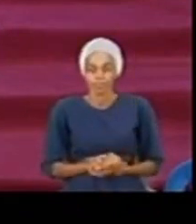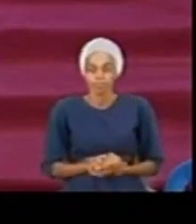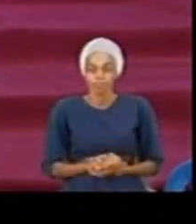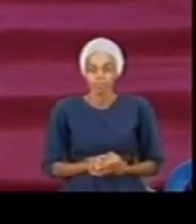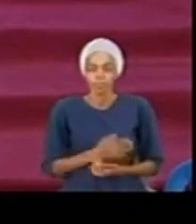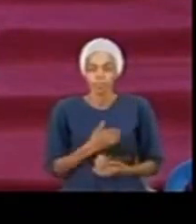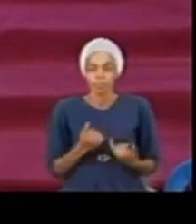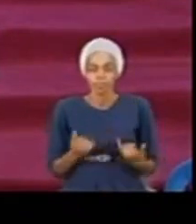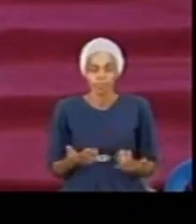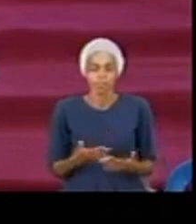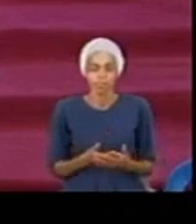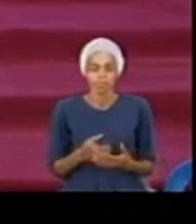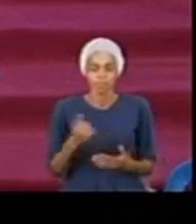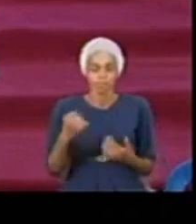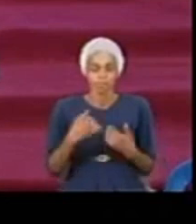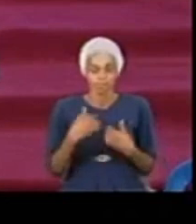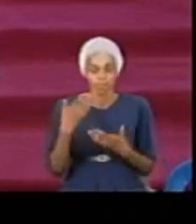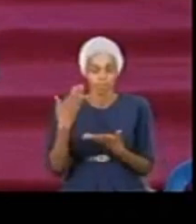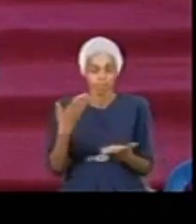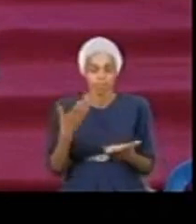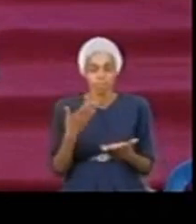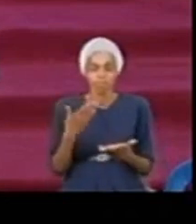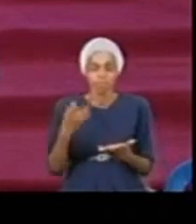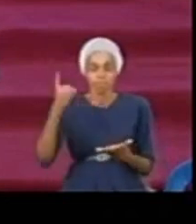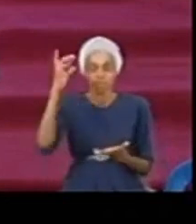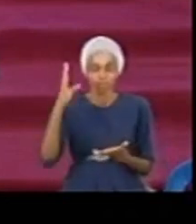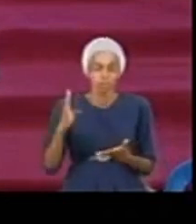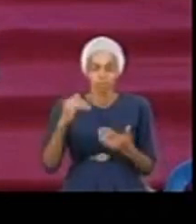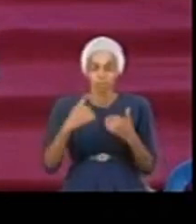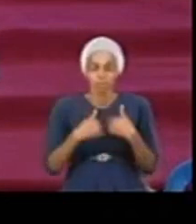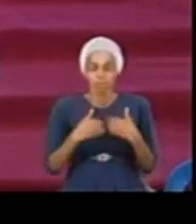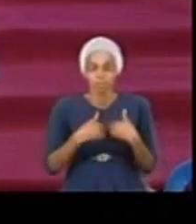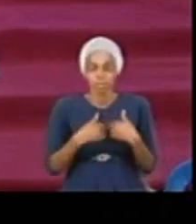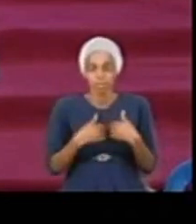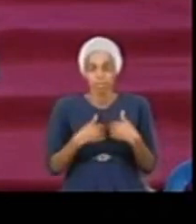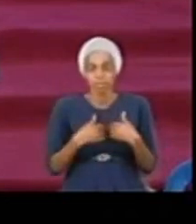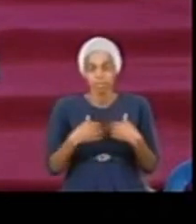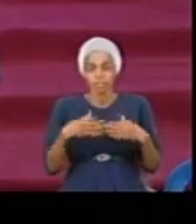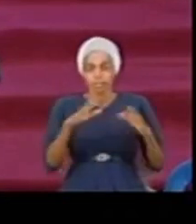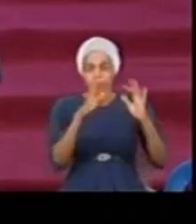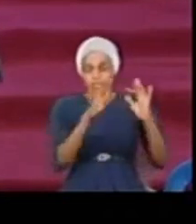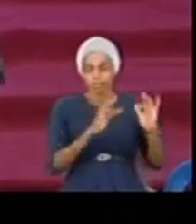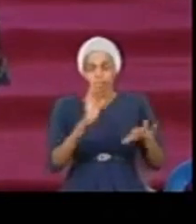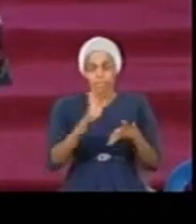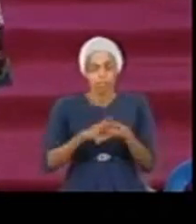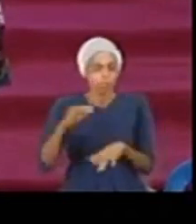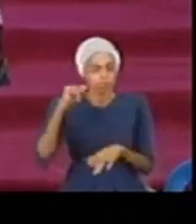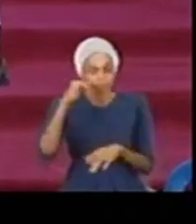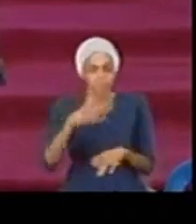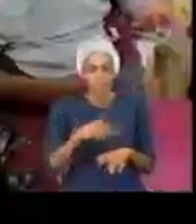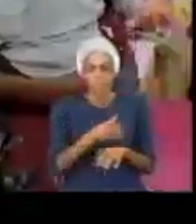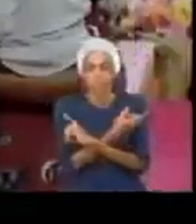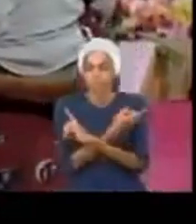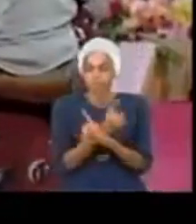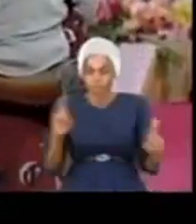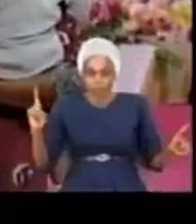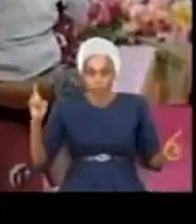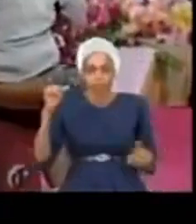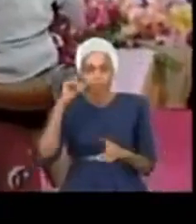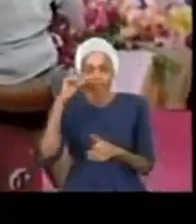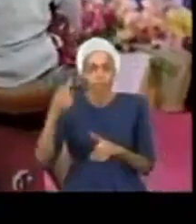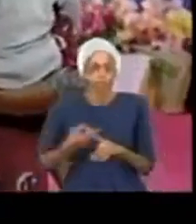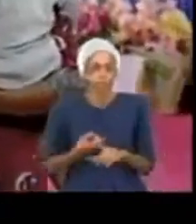following delivery, postpartum hemorrhage, and puerperal psychosis. Please listen to her. Praise the